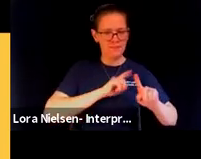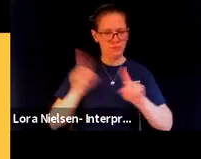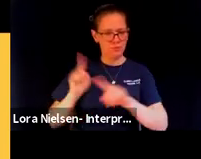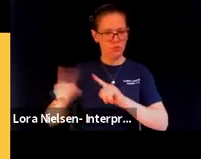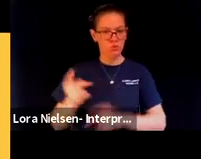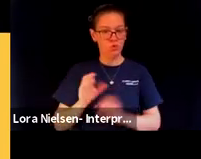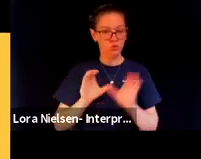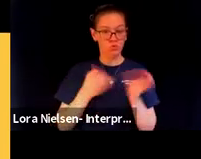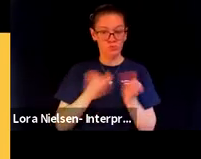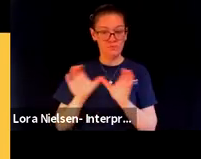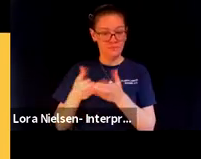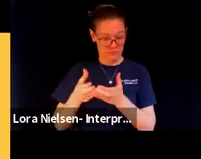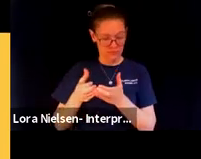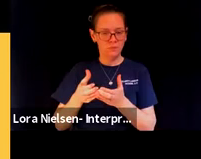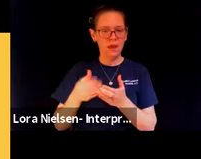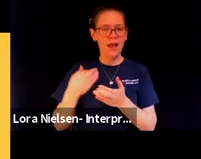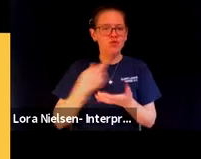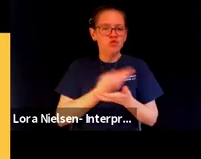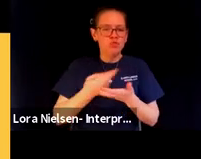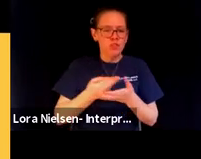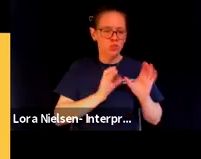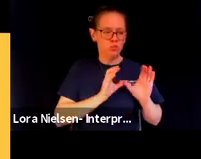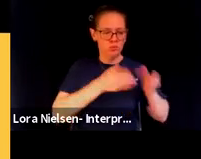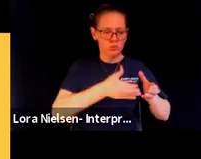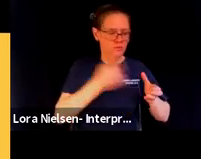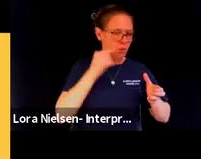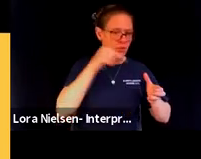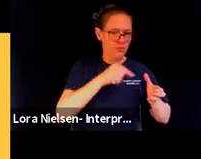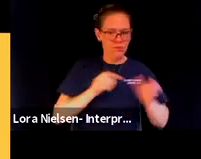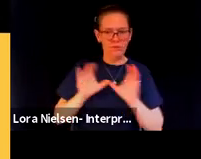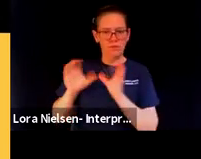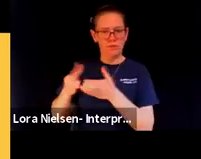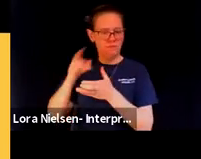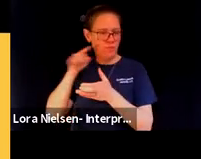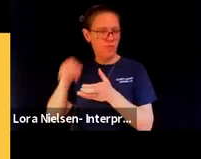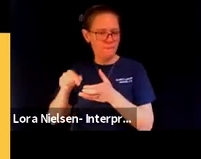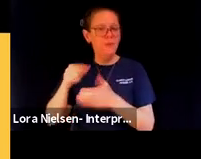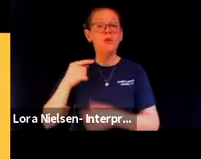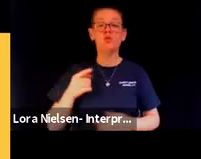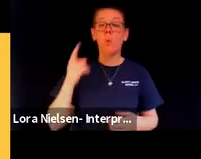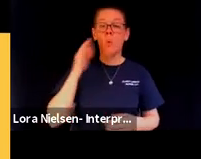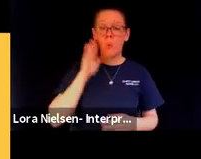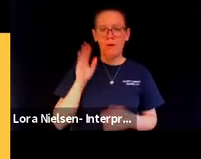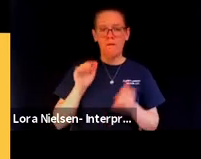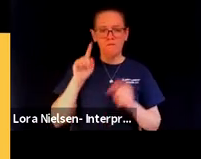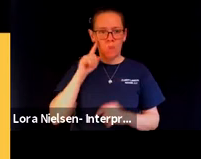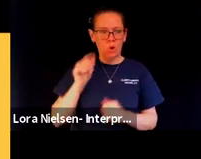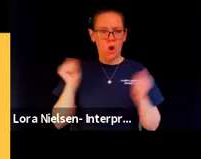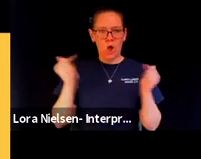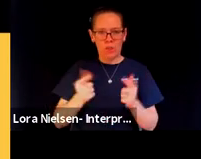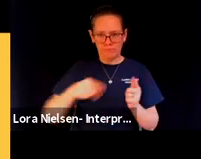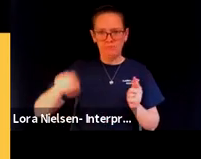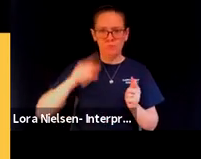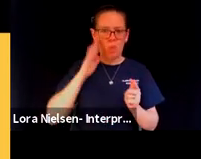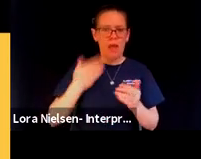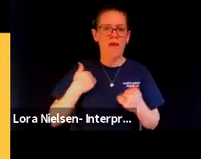dedicated resources that are going to be here for all of you guys. And so that when you come into the systems, if you're